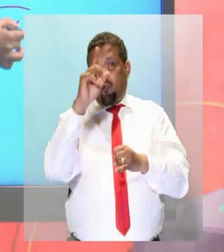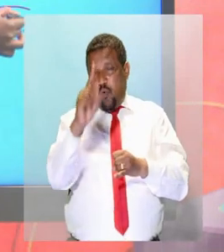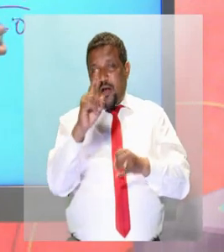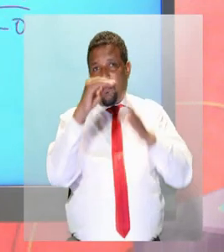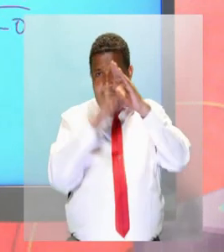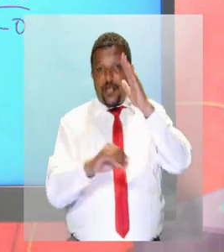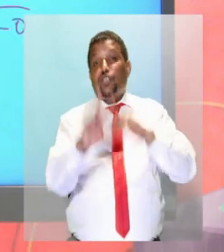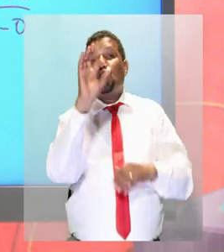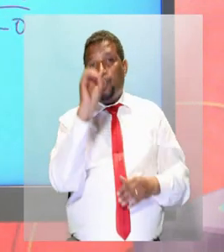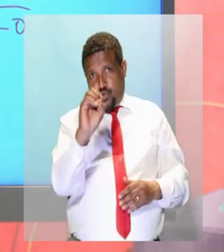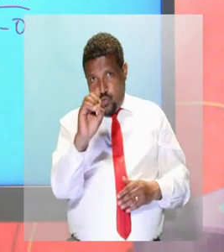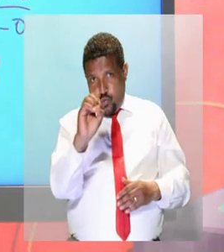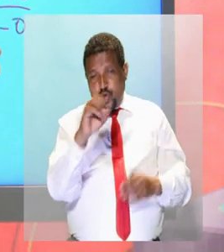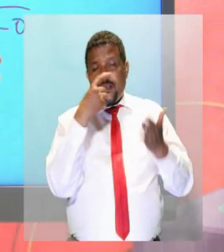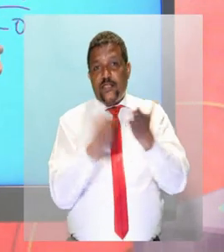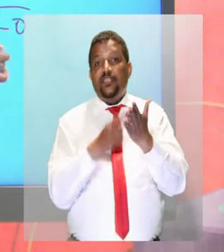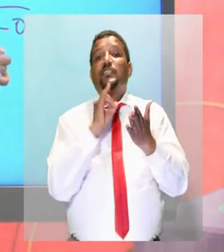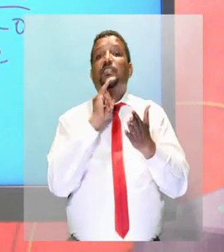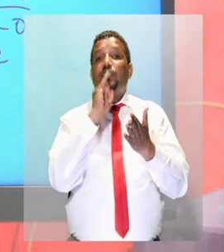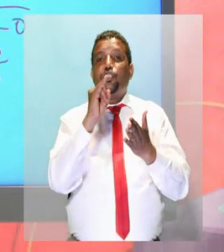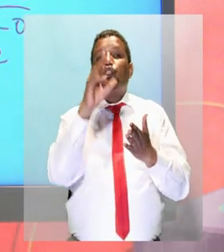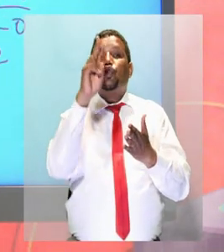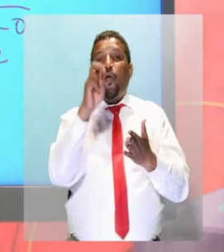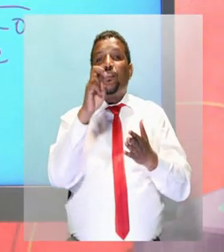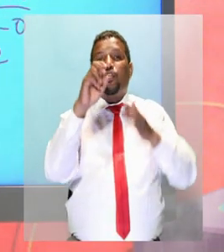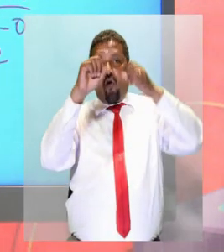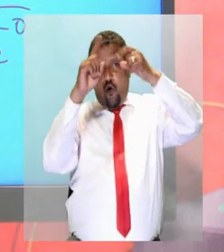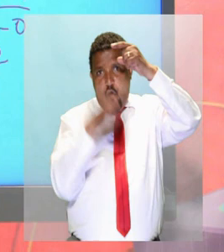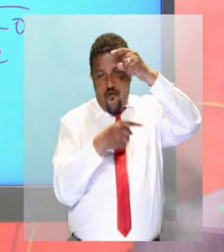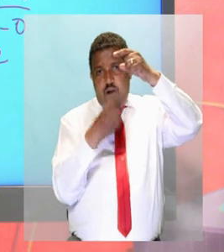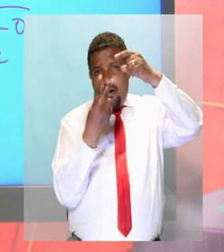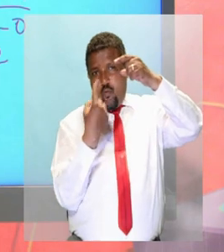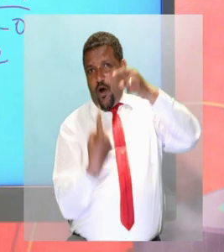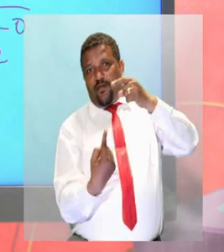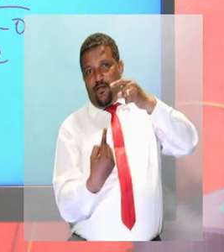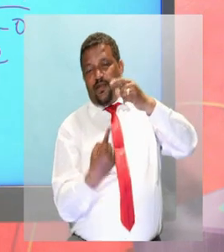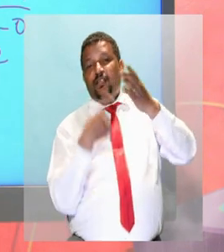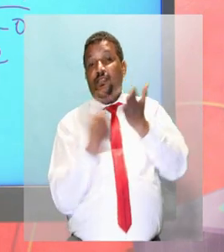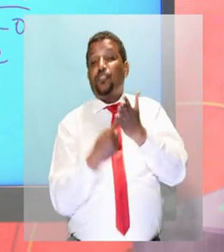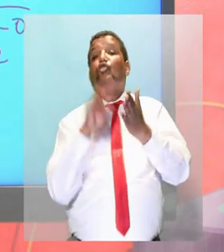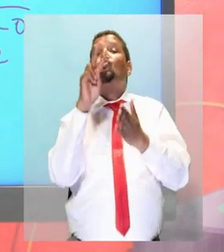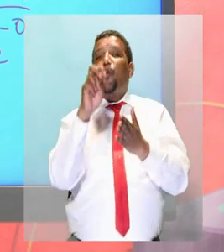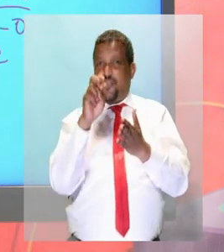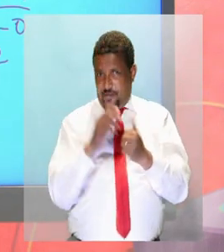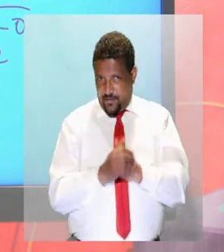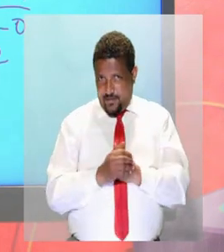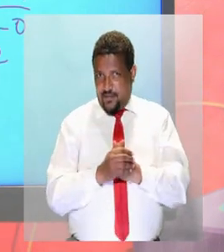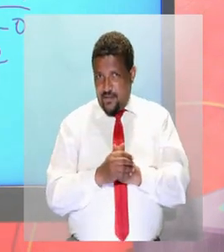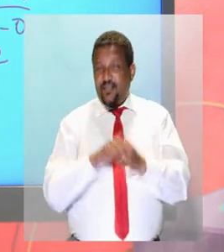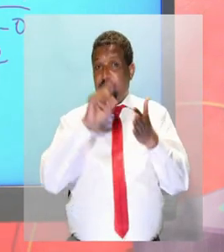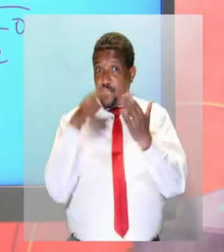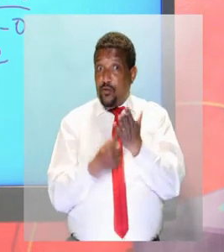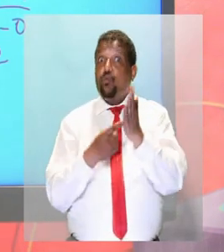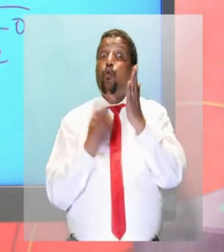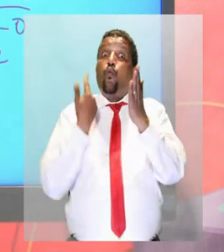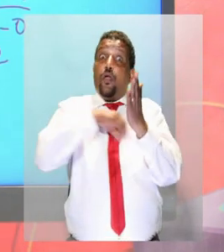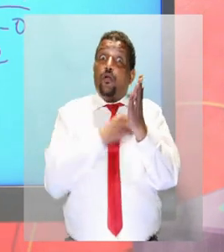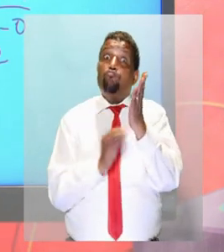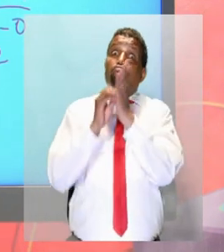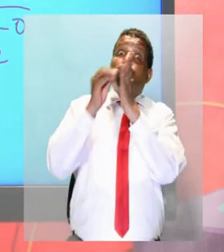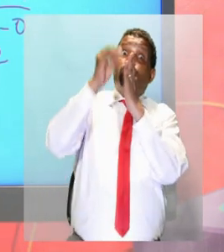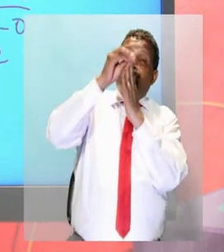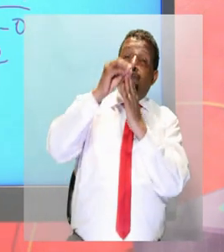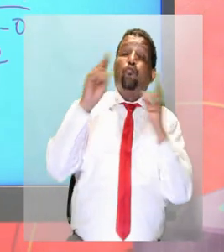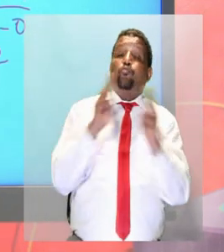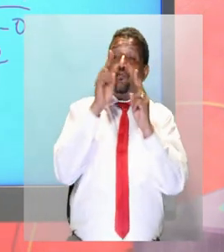minus 0. And then this is 20 over 1, then this is 20. So as we increase unit consumption